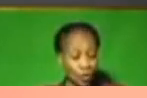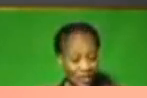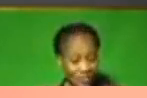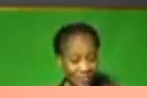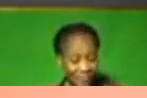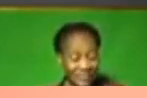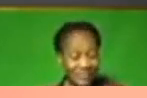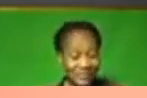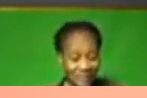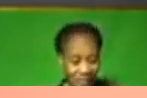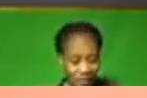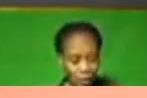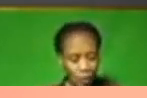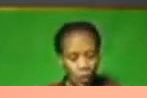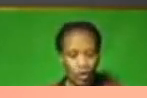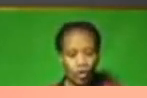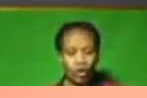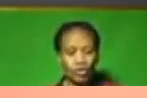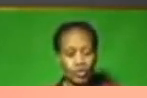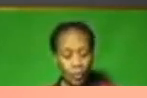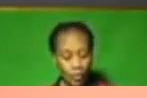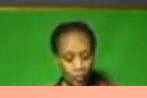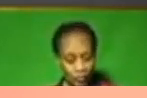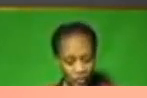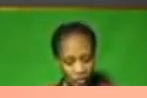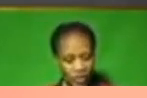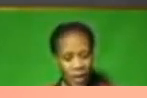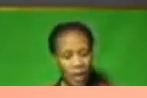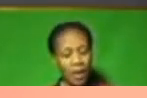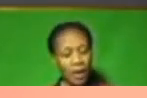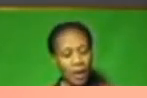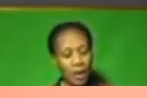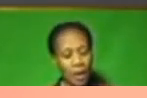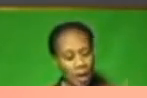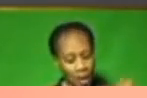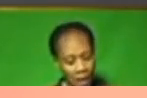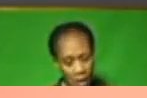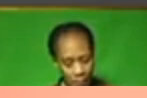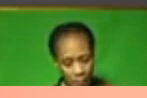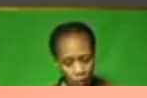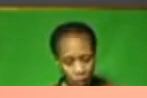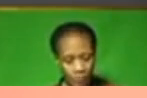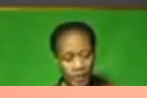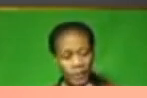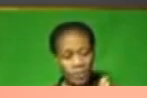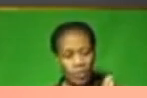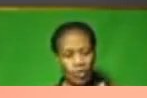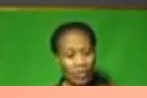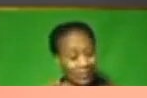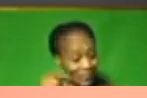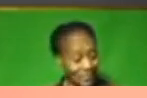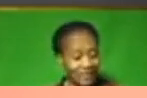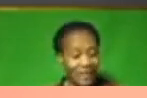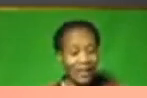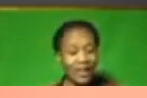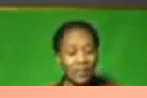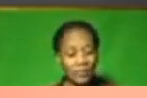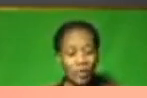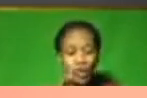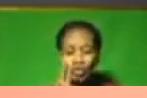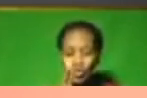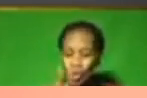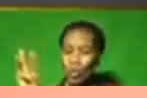COVID-19, we launched the Presidential Employment Stimulus, which has created 2 million work